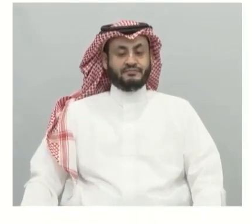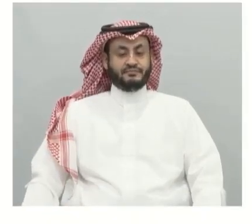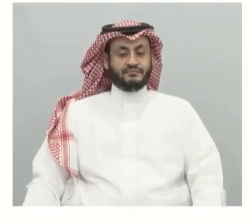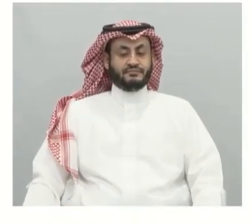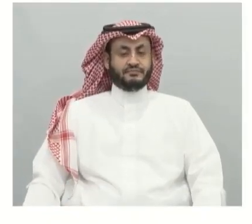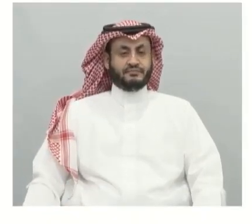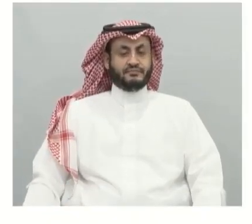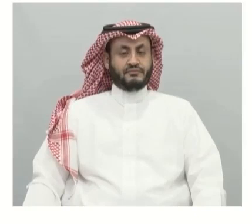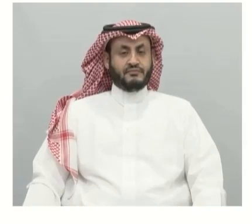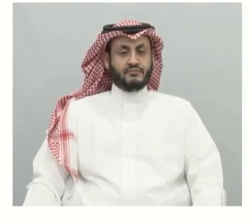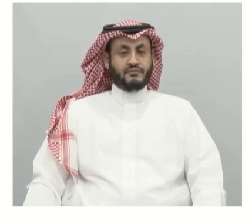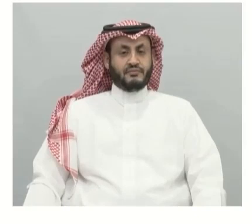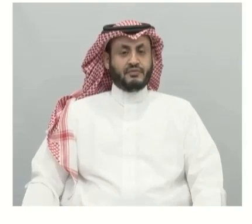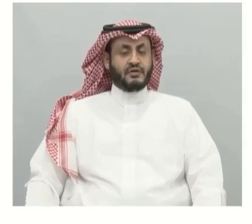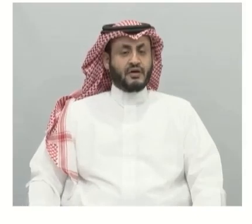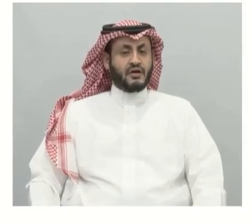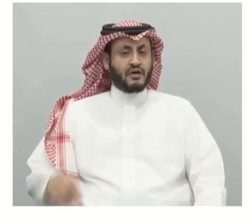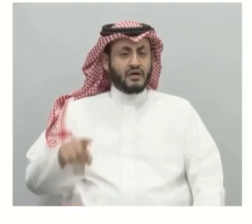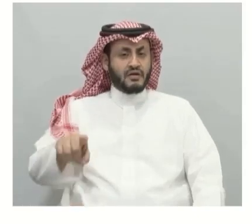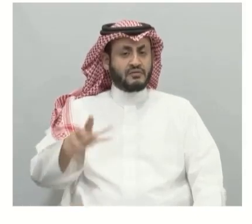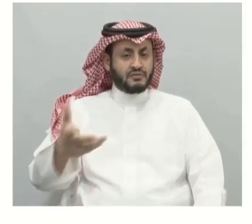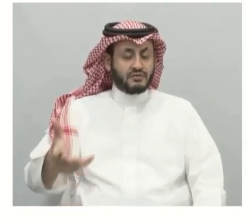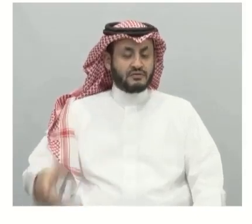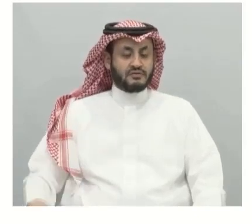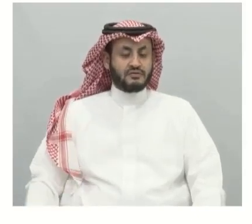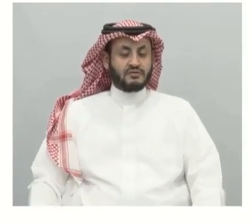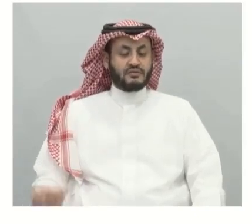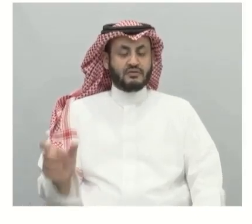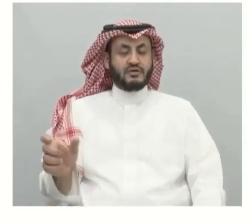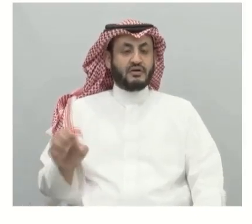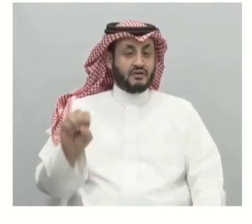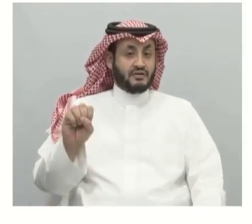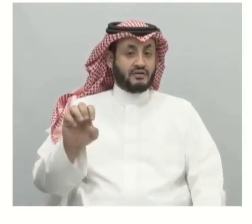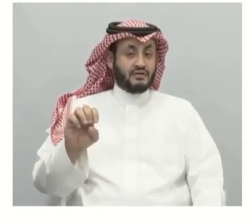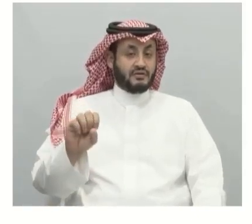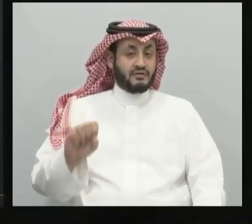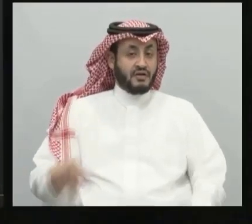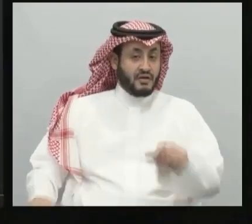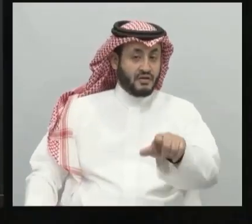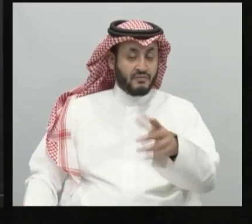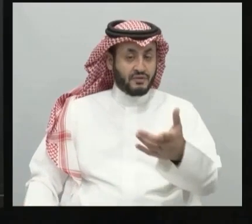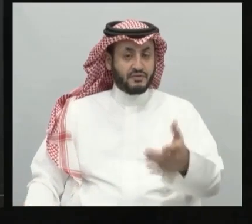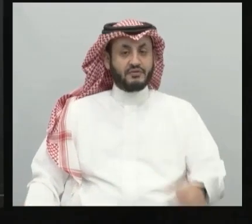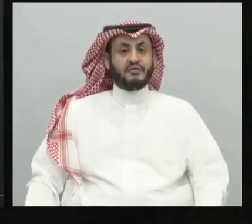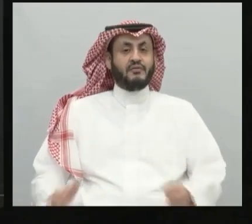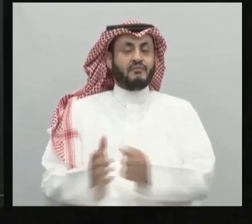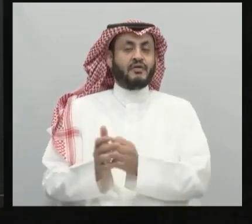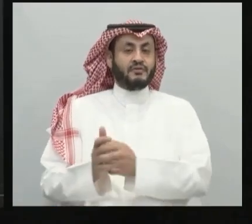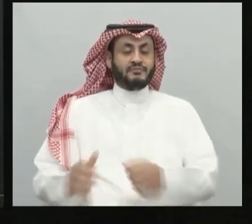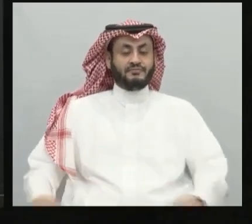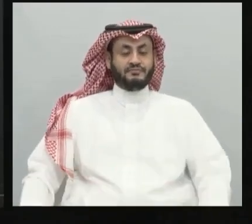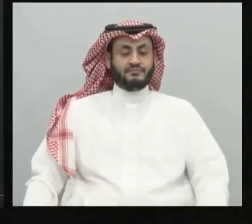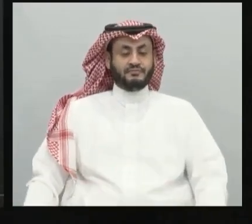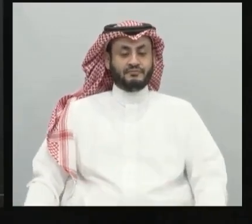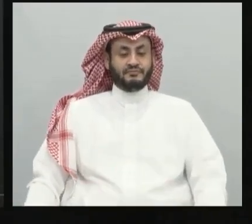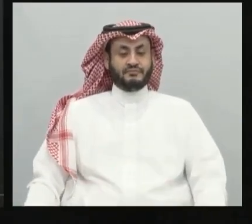his nationality? He is Chinese. Okay, so he lives in Australia. But his nationality